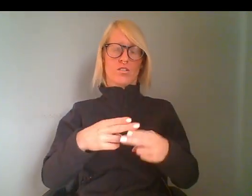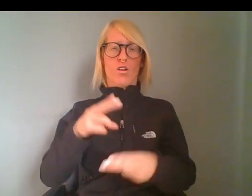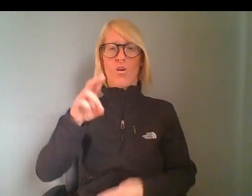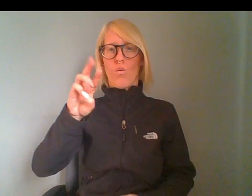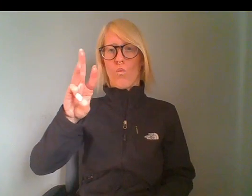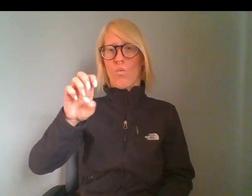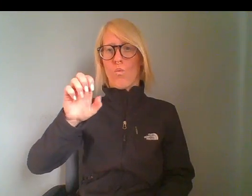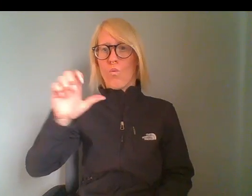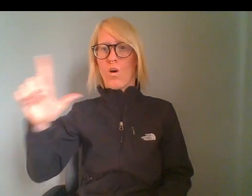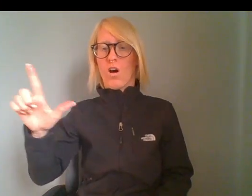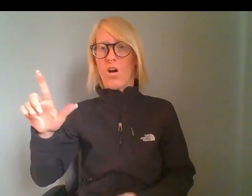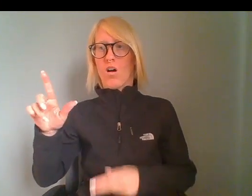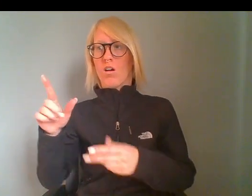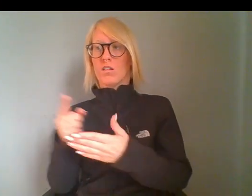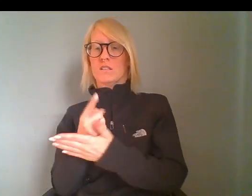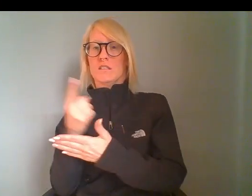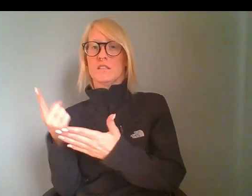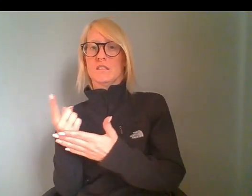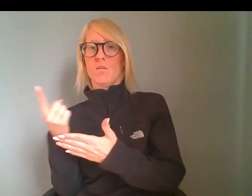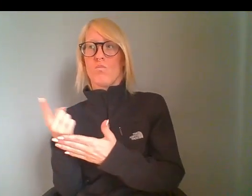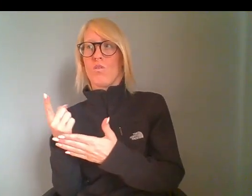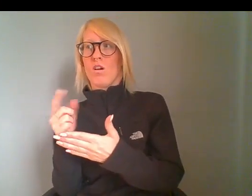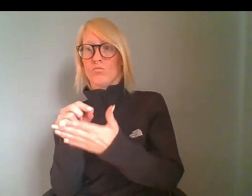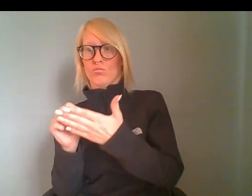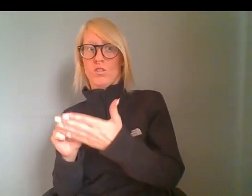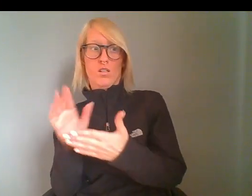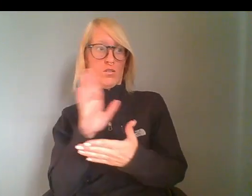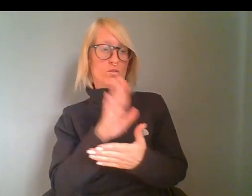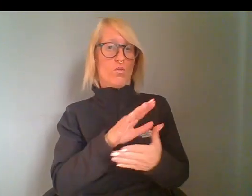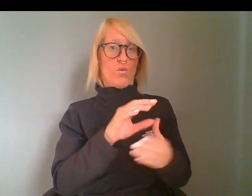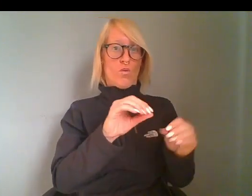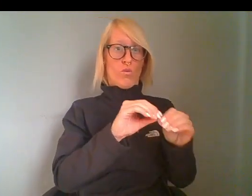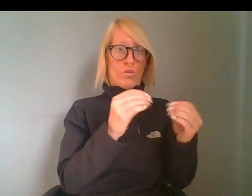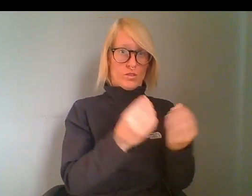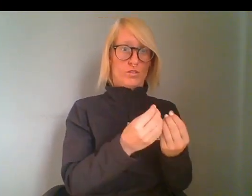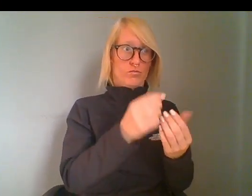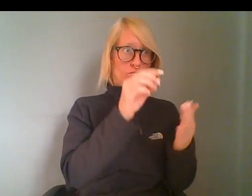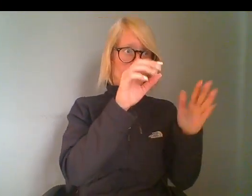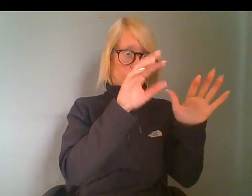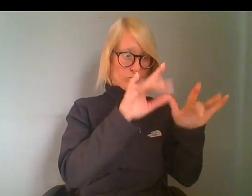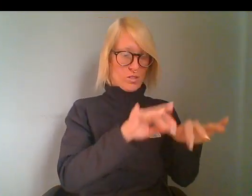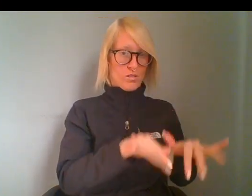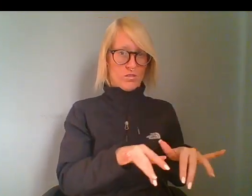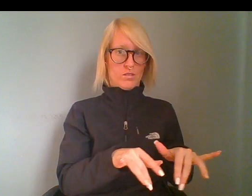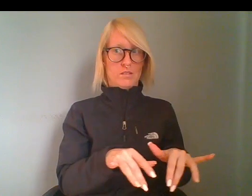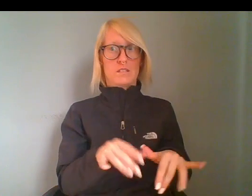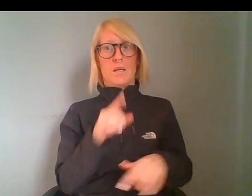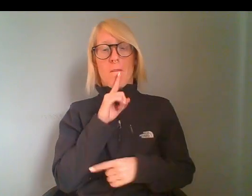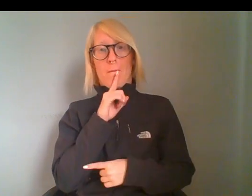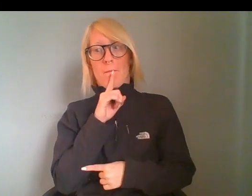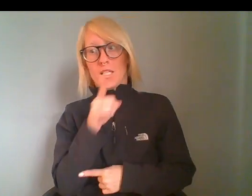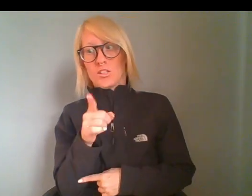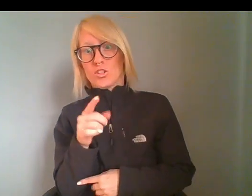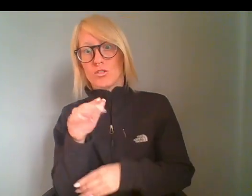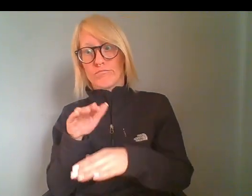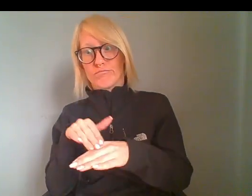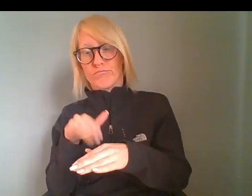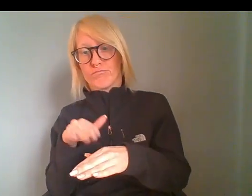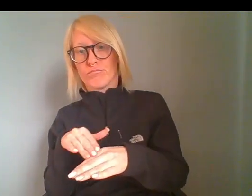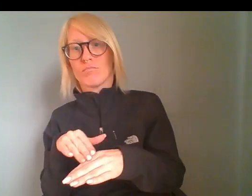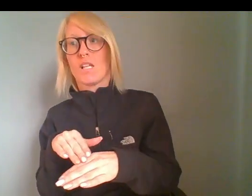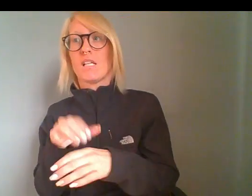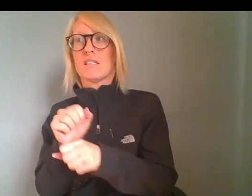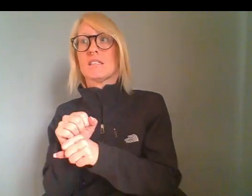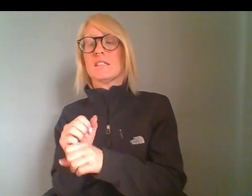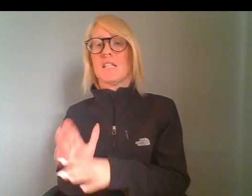if somebody writes on the Coastal Community Foundation wall, we want to make sure that staff are monitoring that and are responding back,